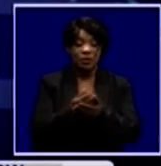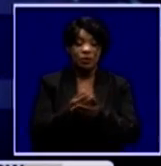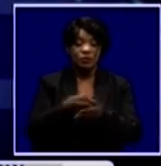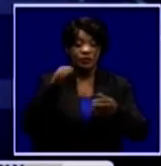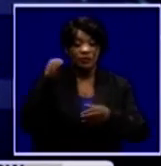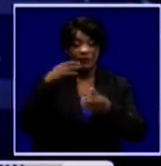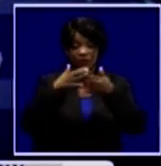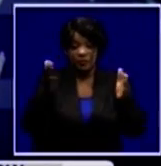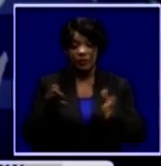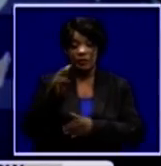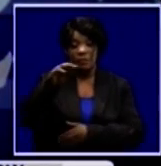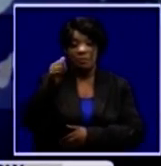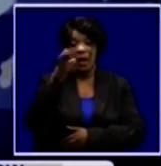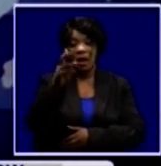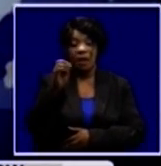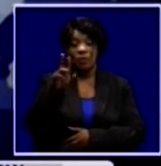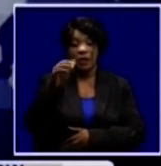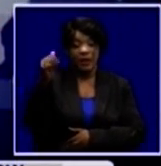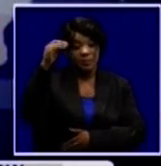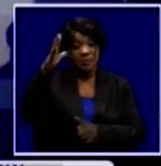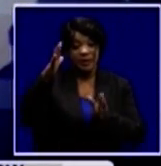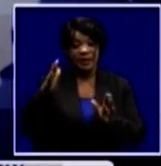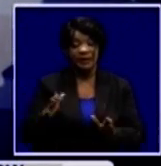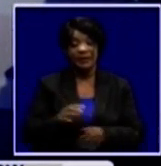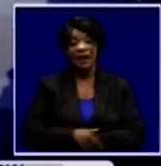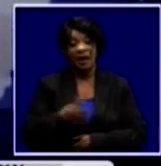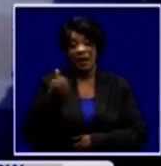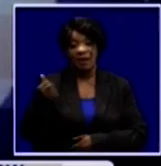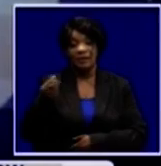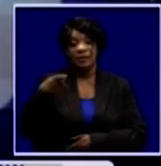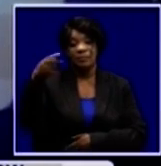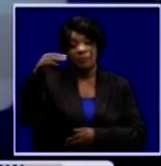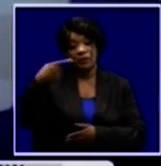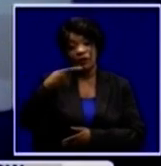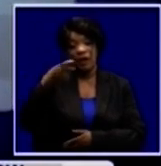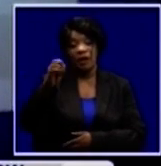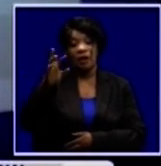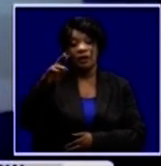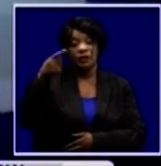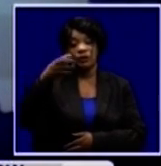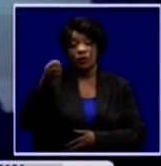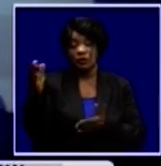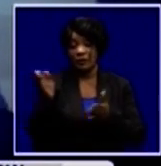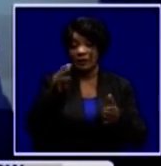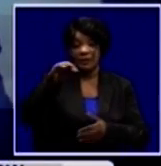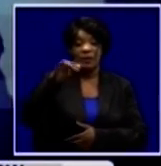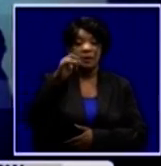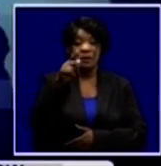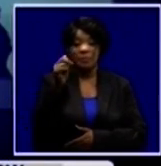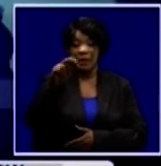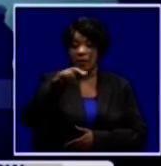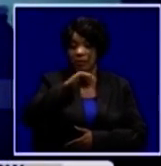Moses Mawere and Foreign Affairs Minister Joe Milanji. And finally, in sports,